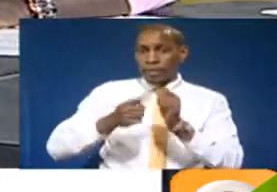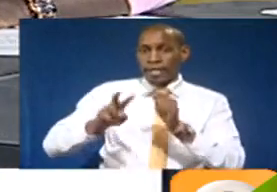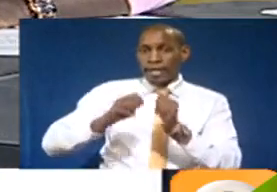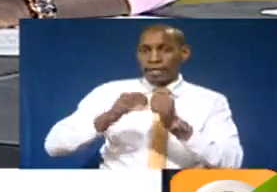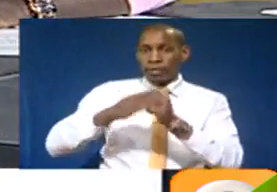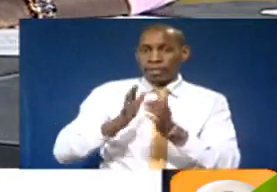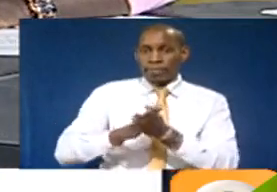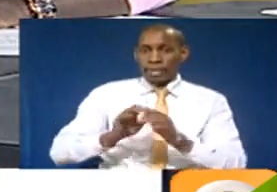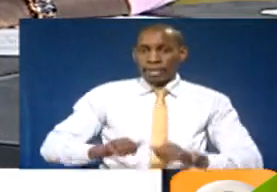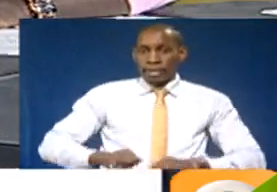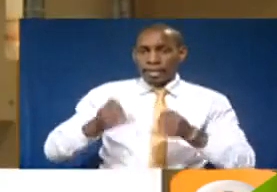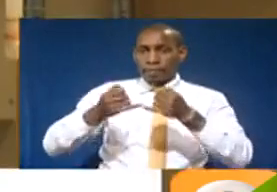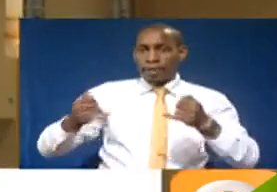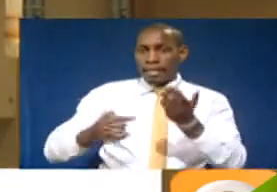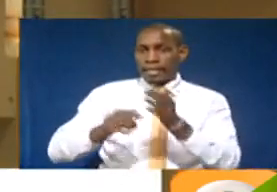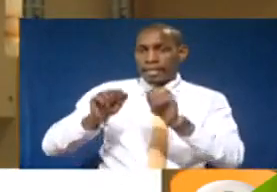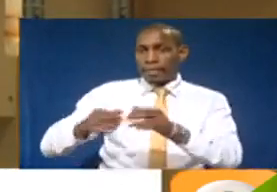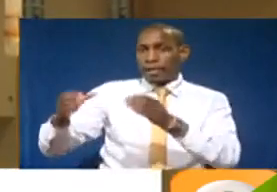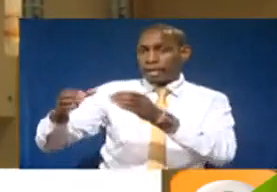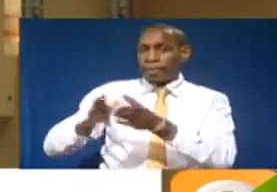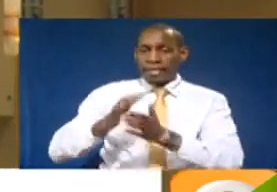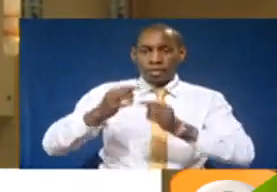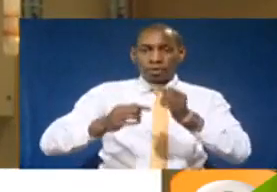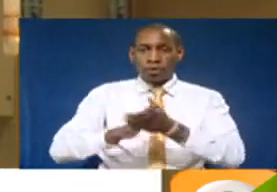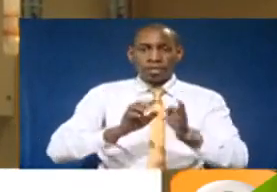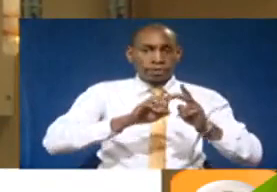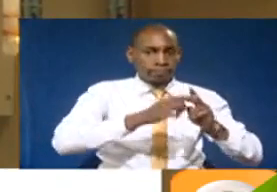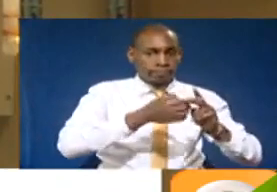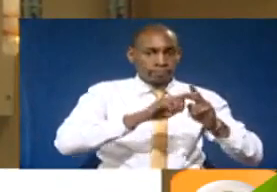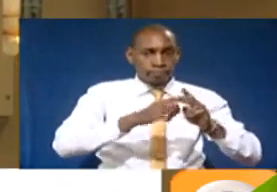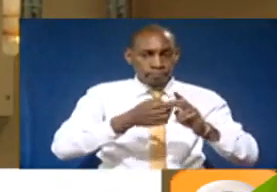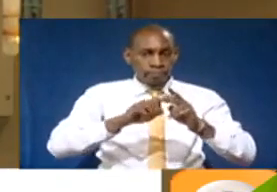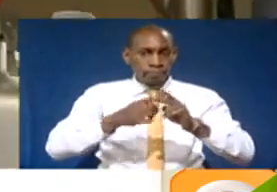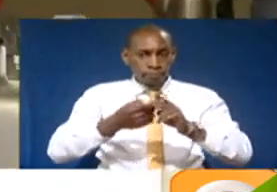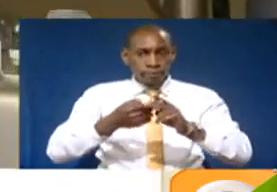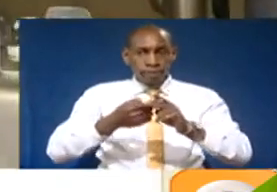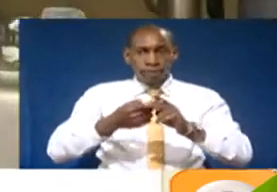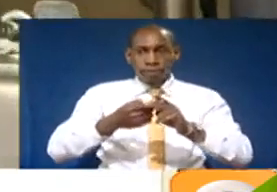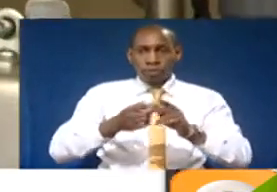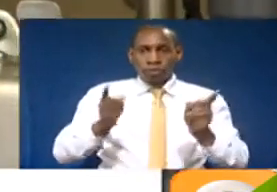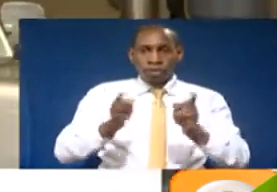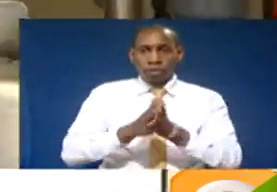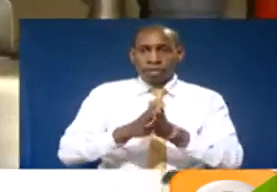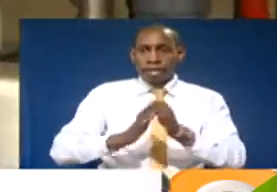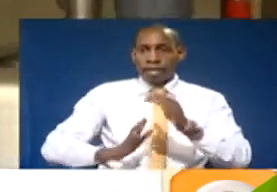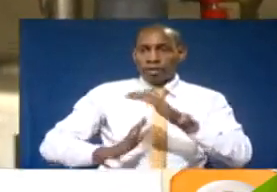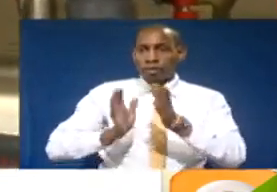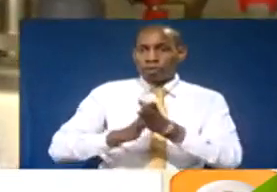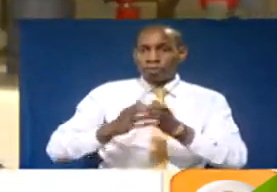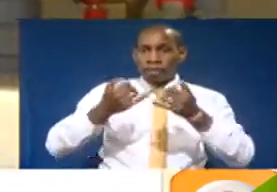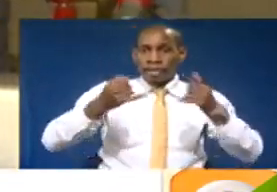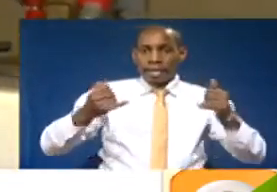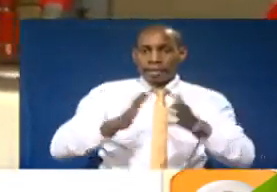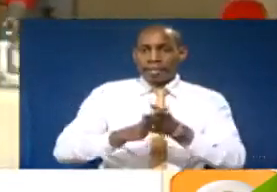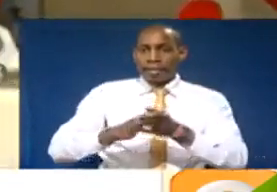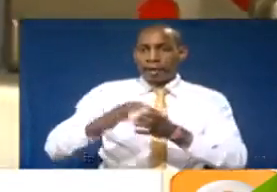2019. So the live line technology enables the company to carry out repairs and maintenance on high and medium voltage lines without switching